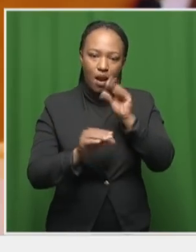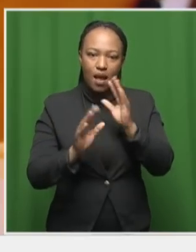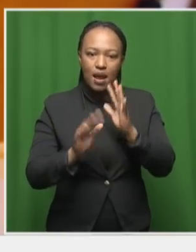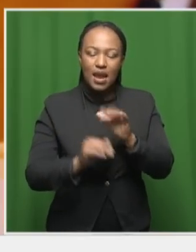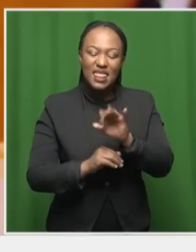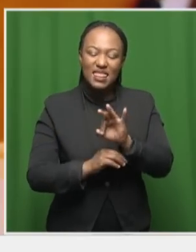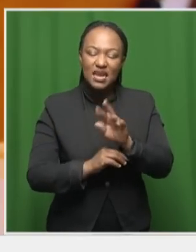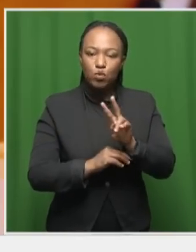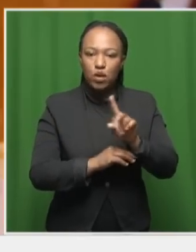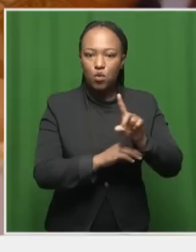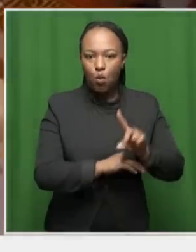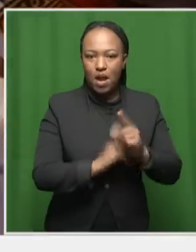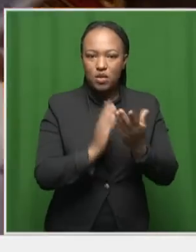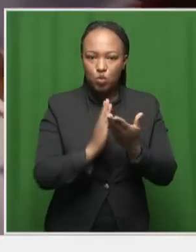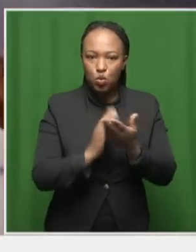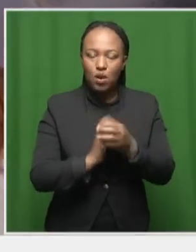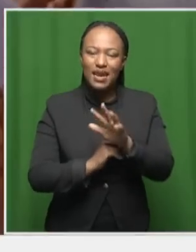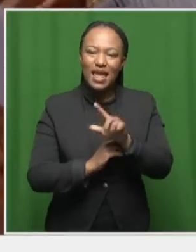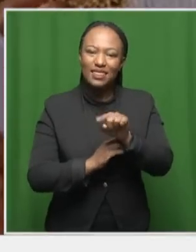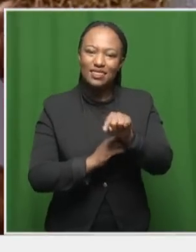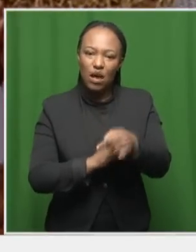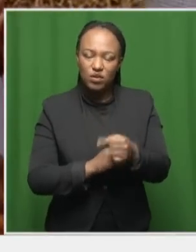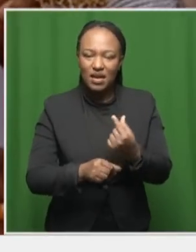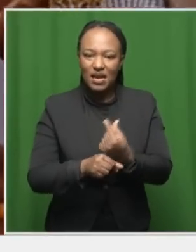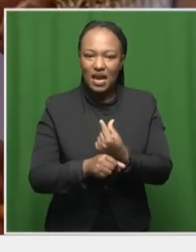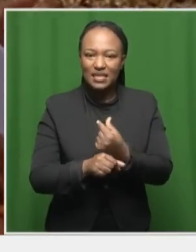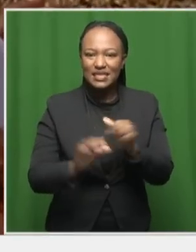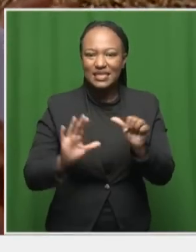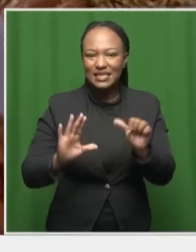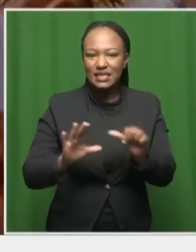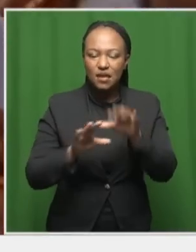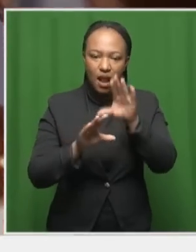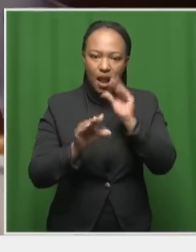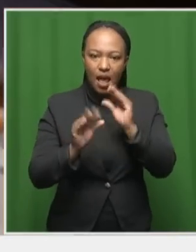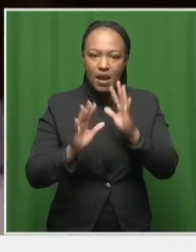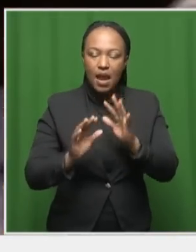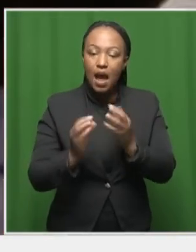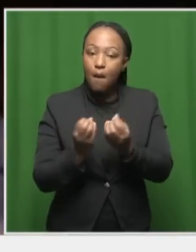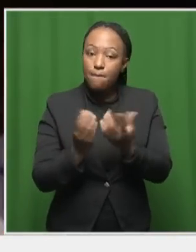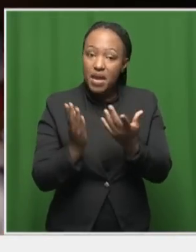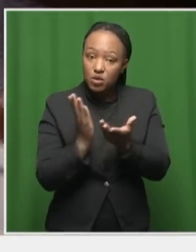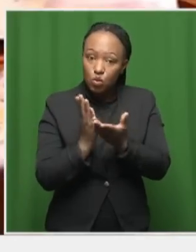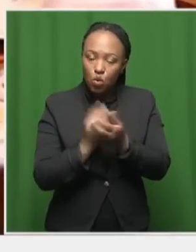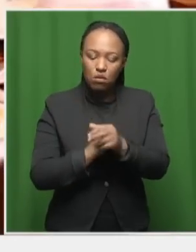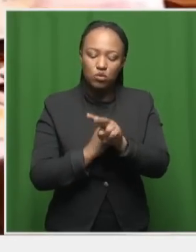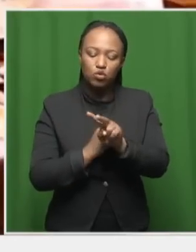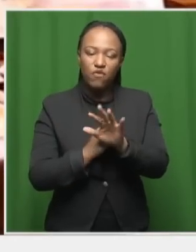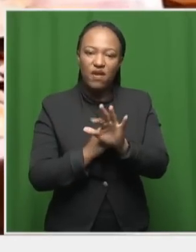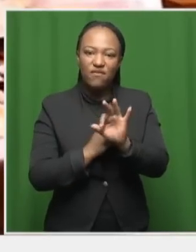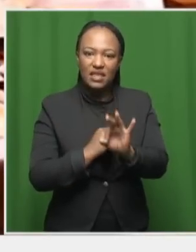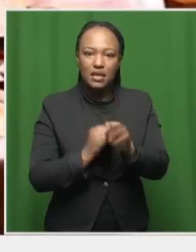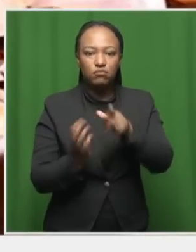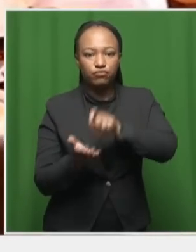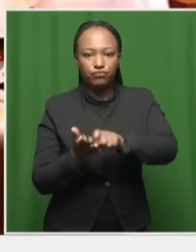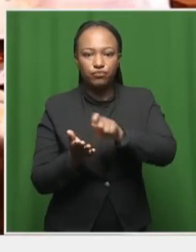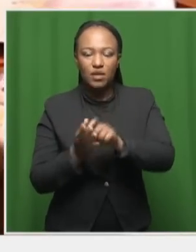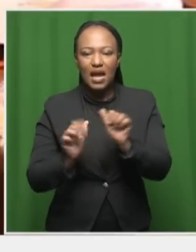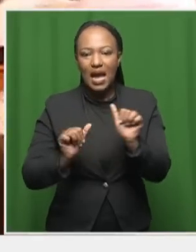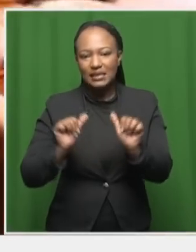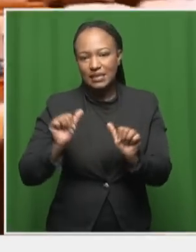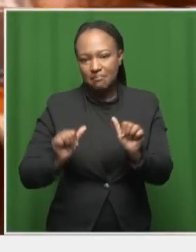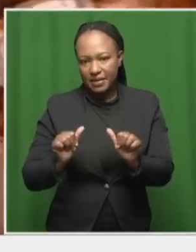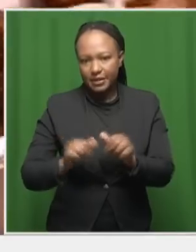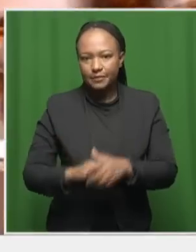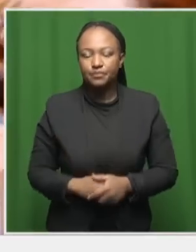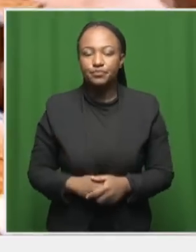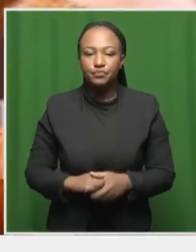321 schools and over 9,000 grade 6 learners in 253 schools wrote the PIRLS 2021 assessment. And